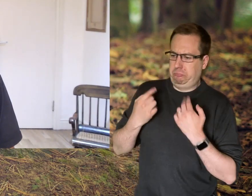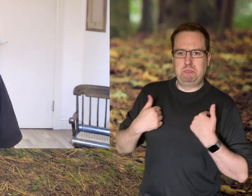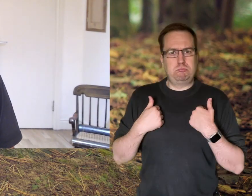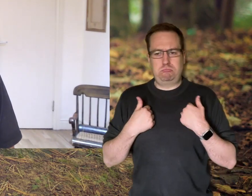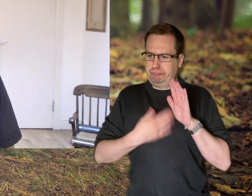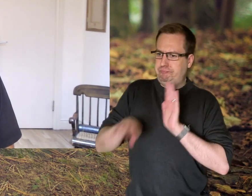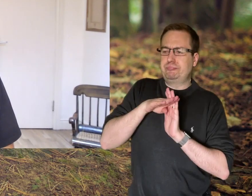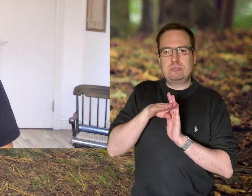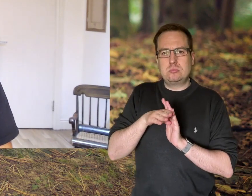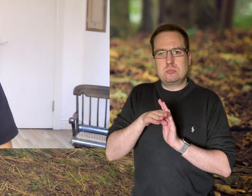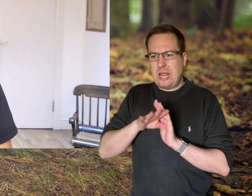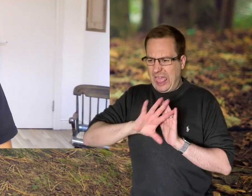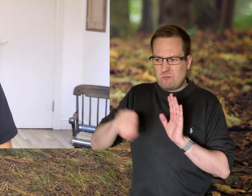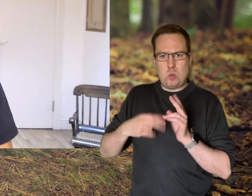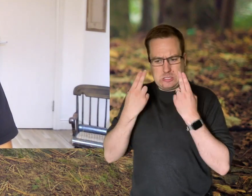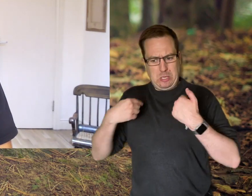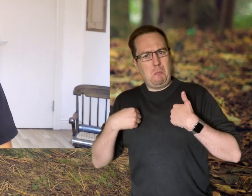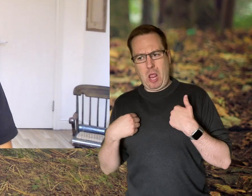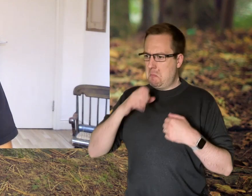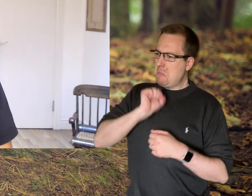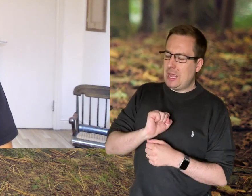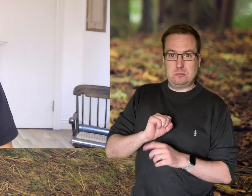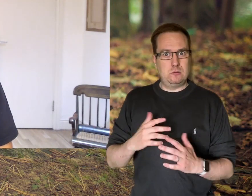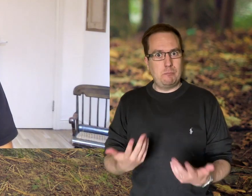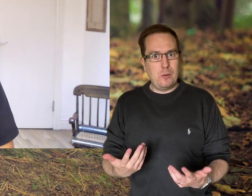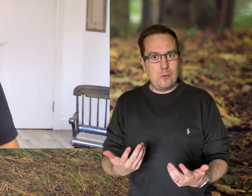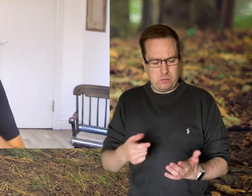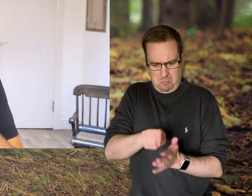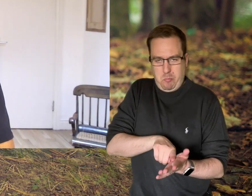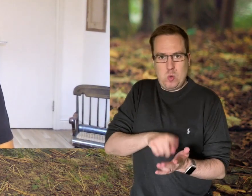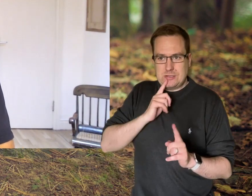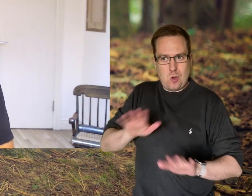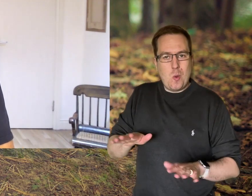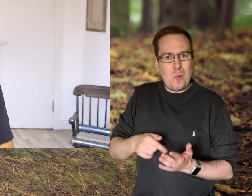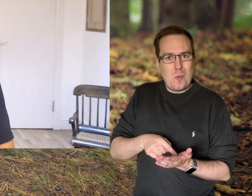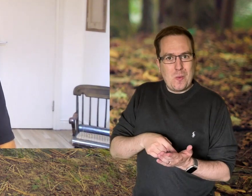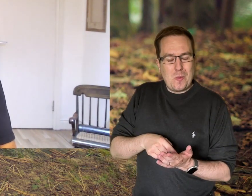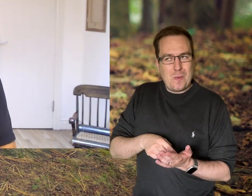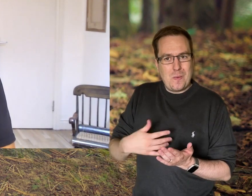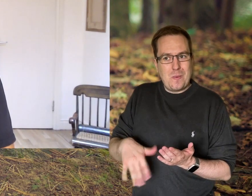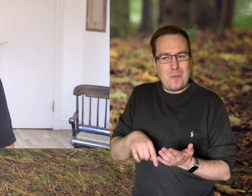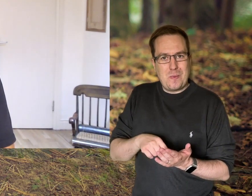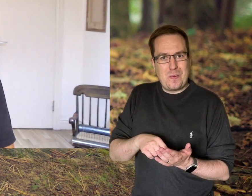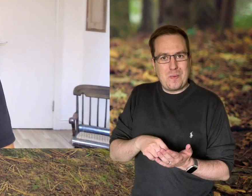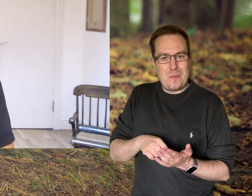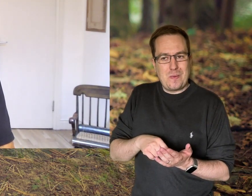is so shocking is because it directly speaks to two issues: value